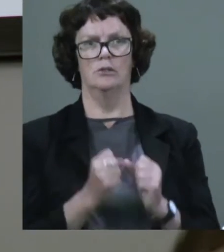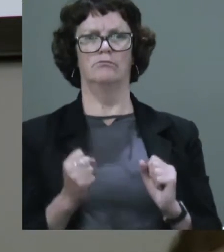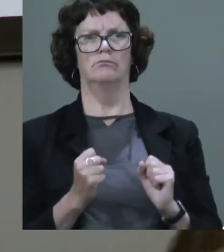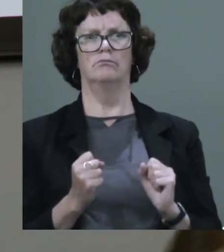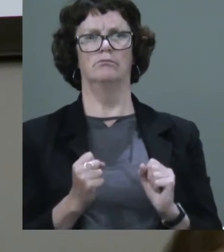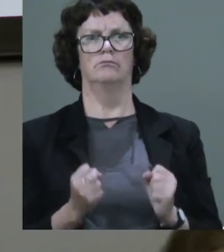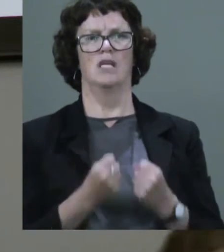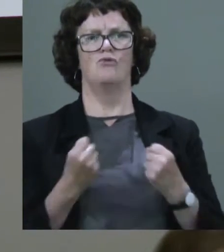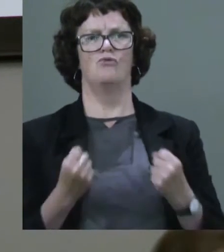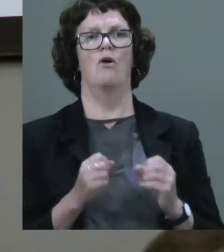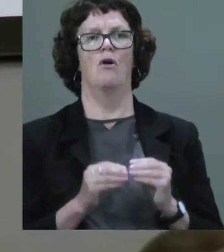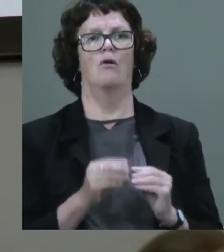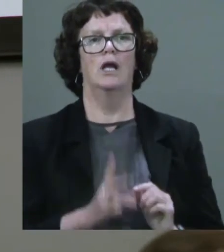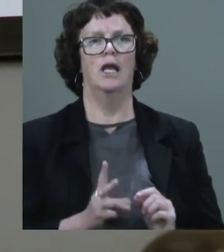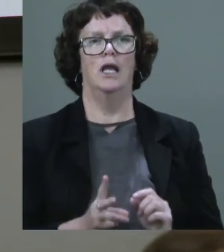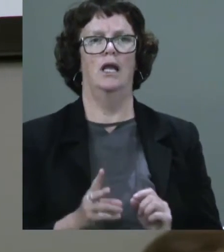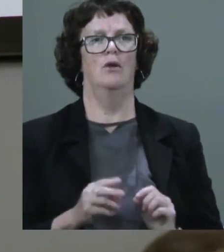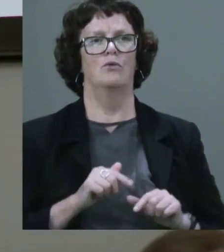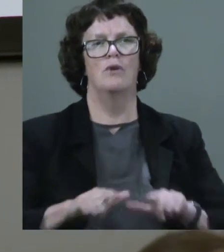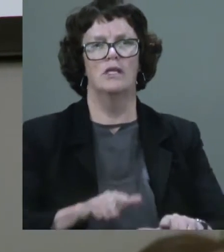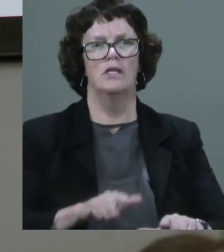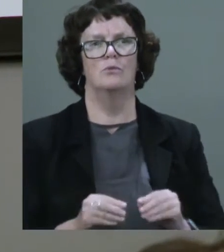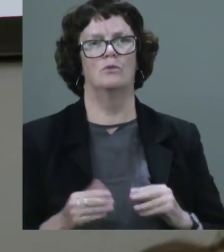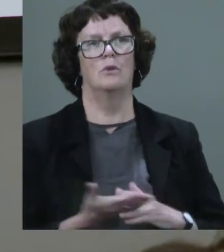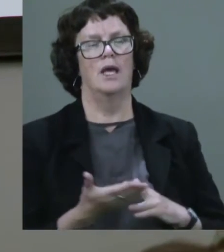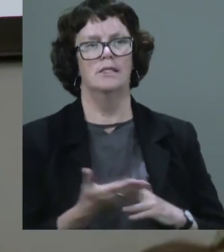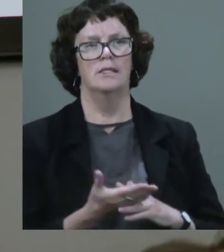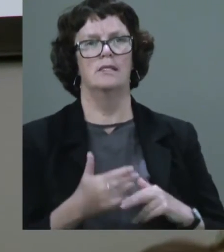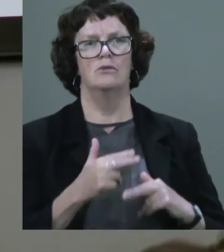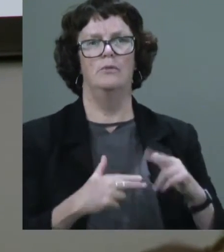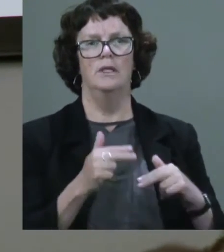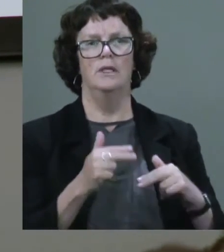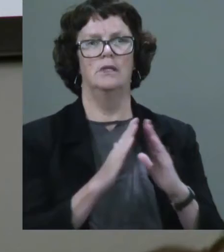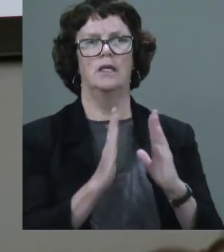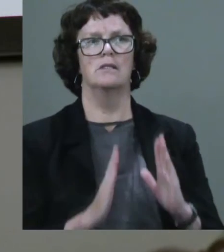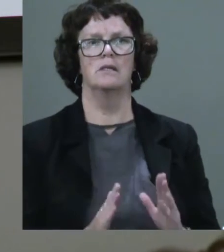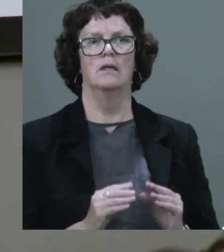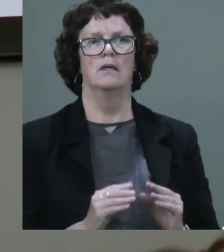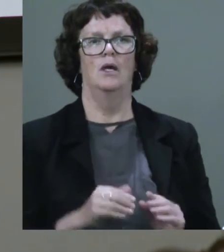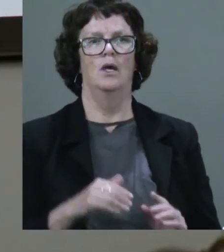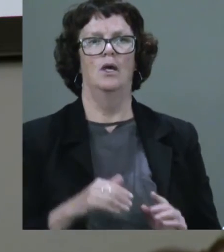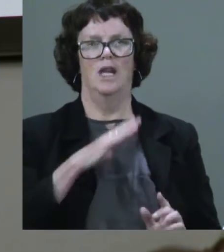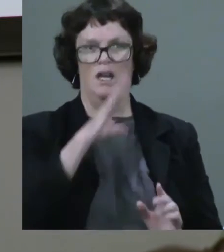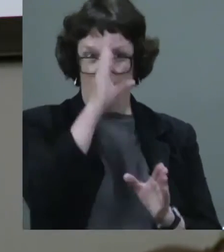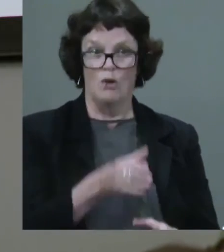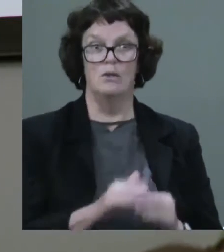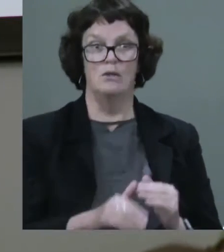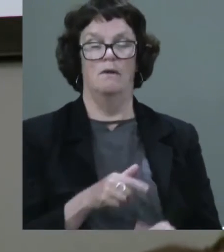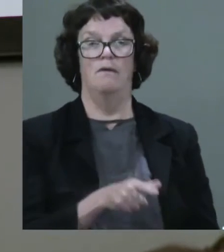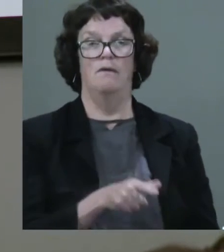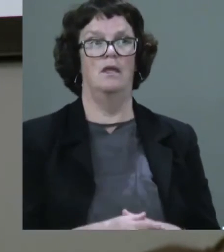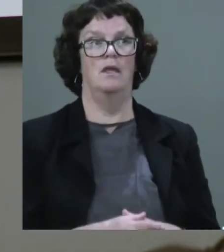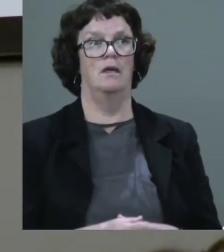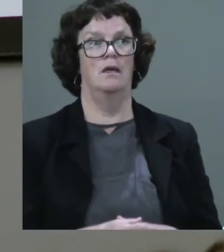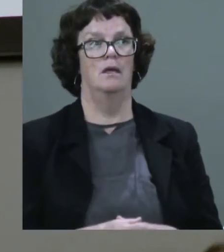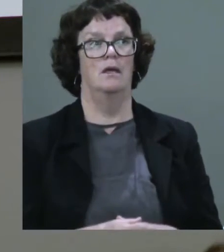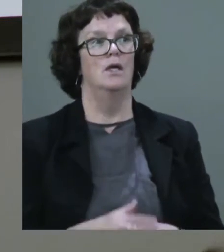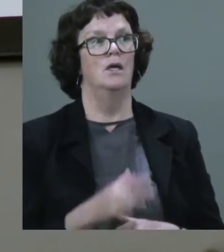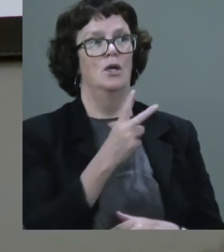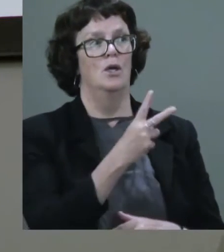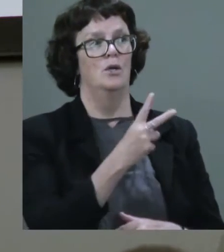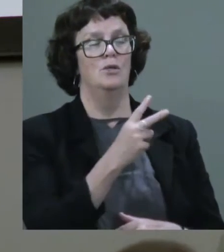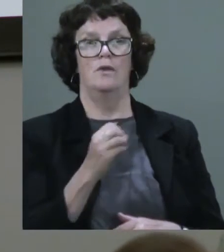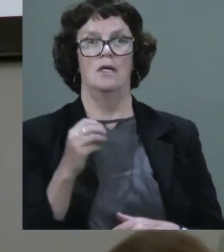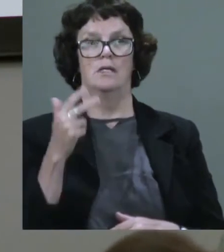for transport, for access to premises. So I think that that's something we need to focus on. In